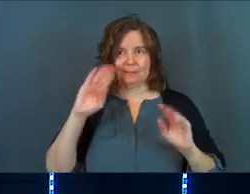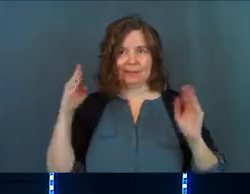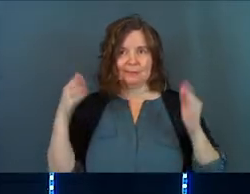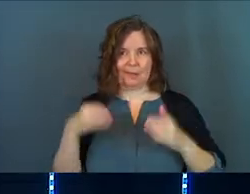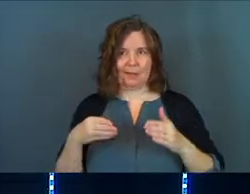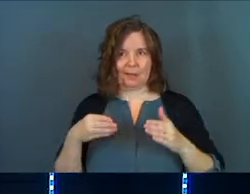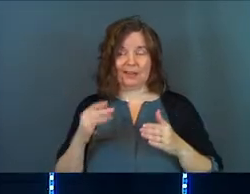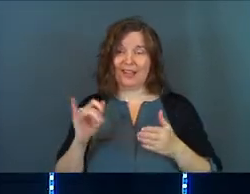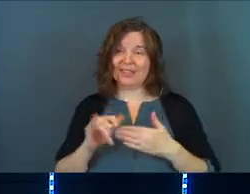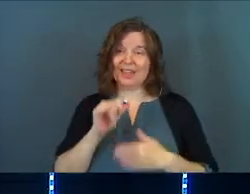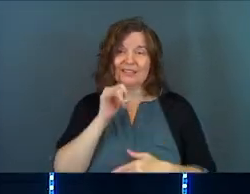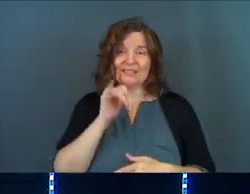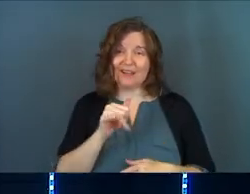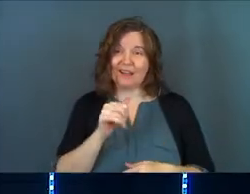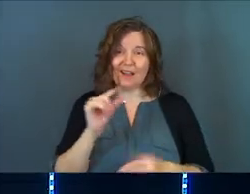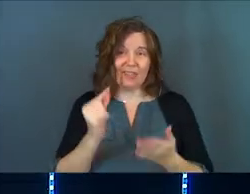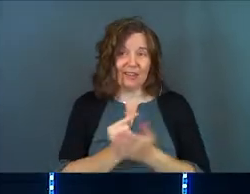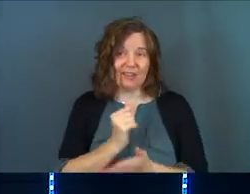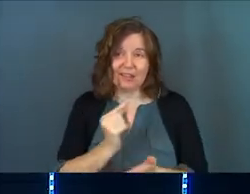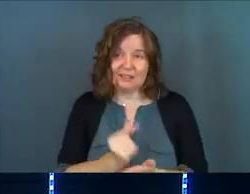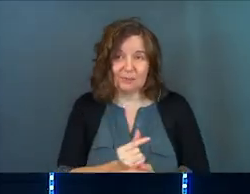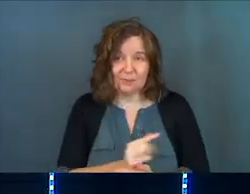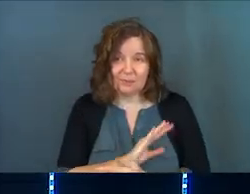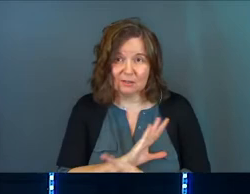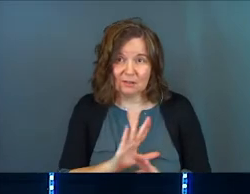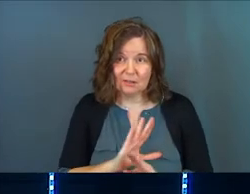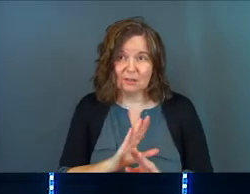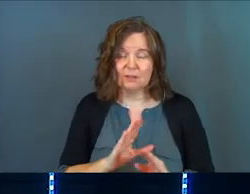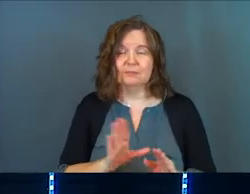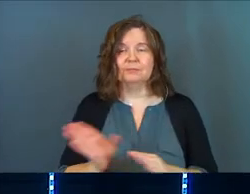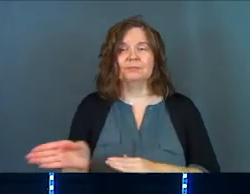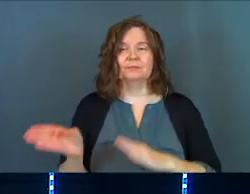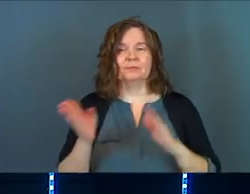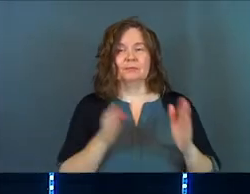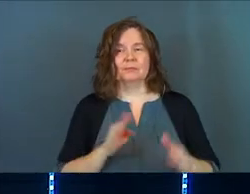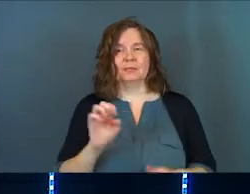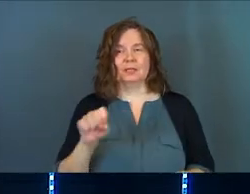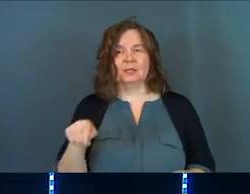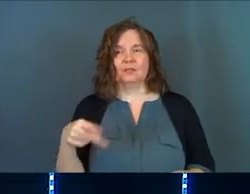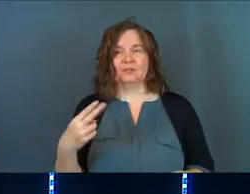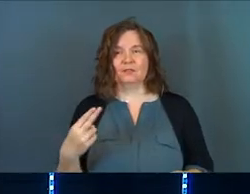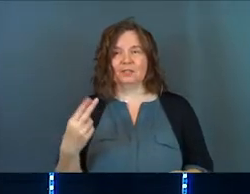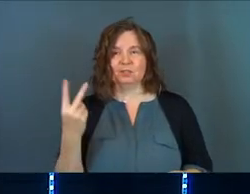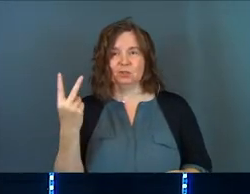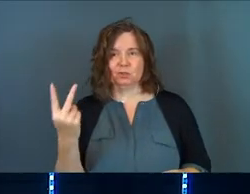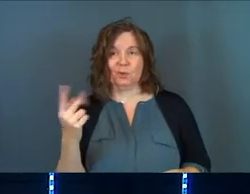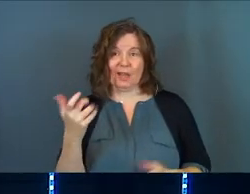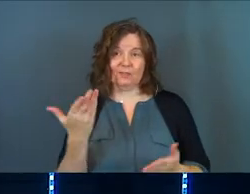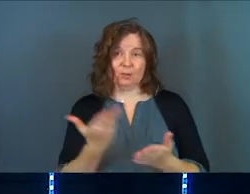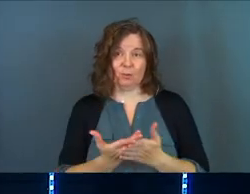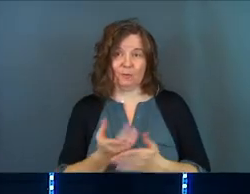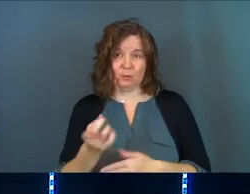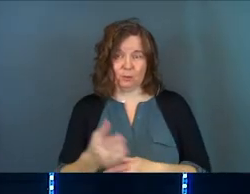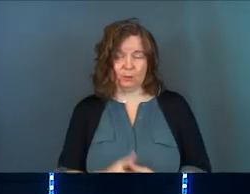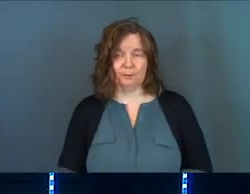in the church. And that is not the gospel. We're going to go to Ephesians 2 because I got to prove it to